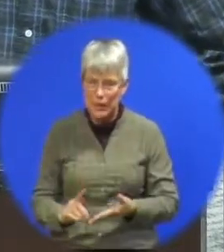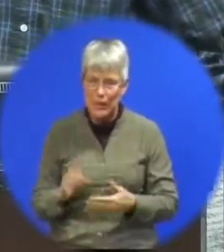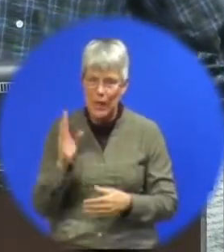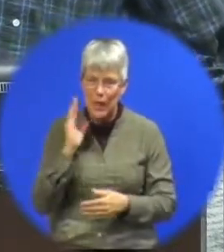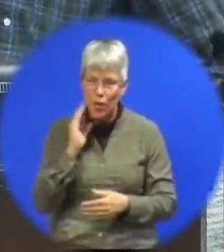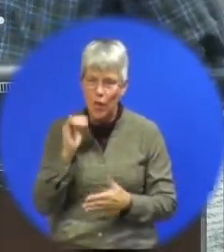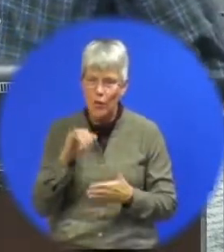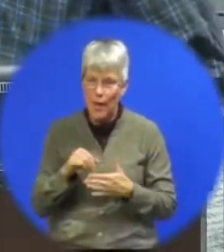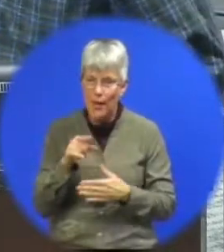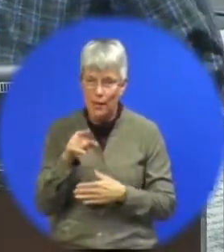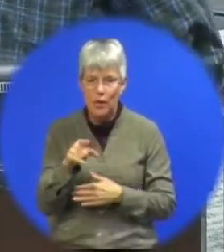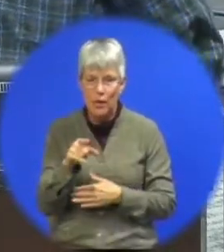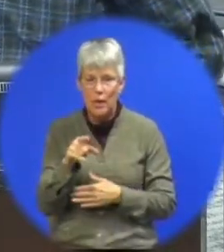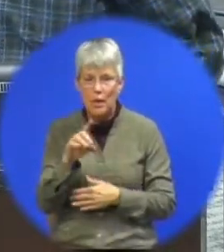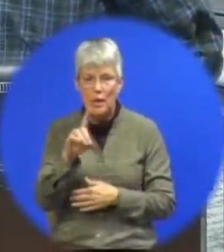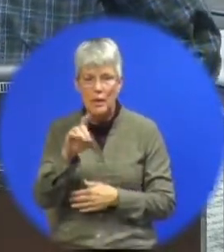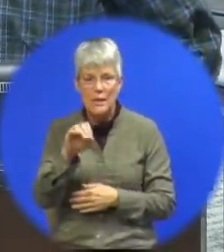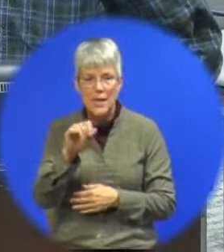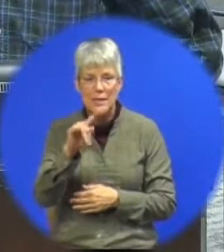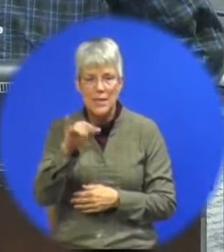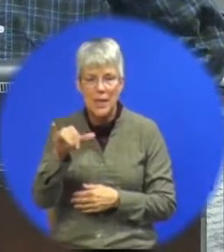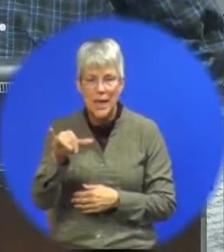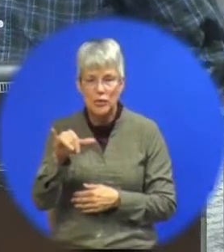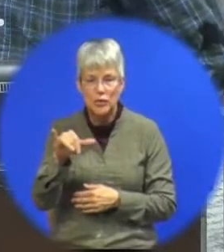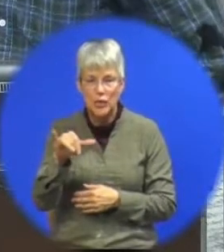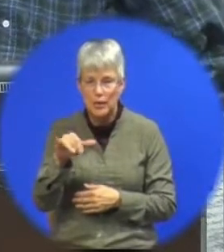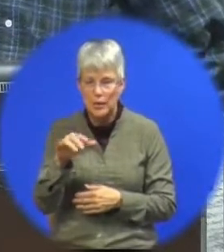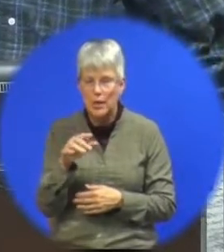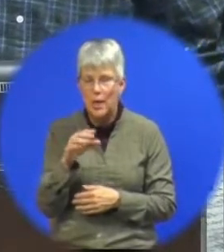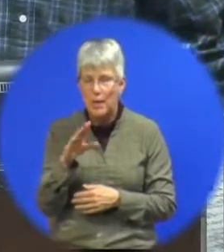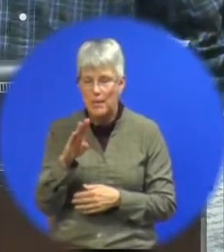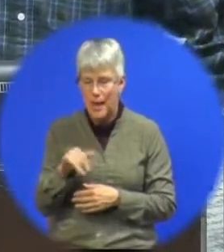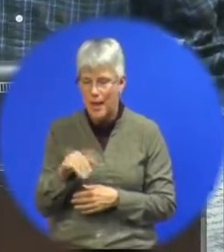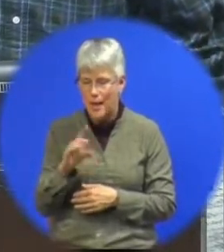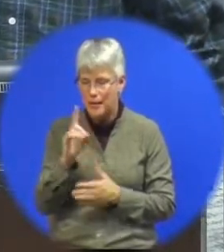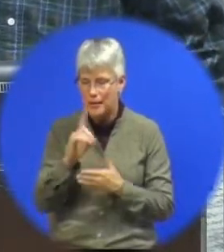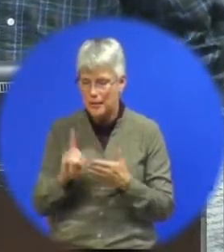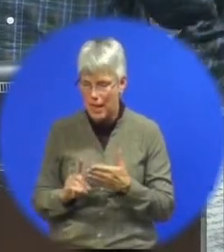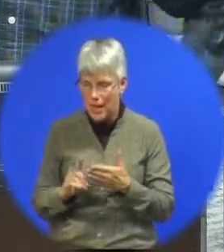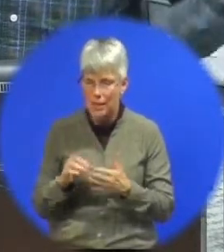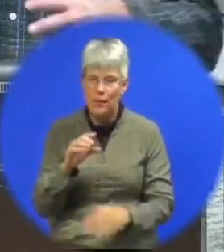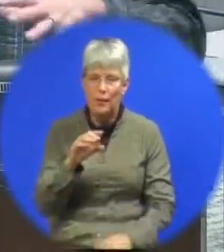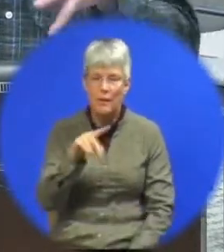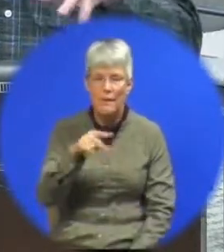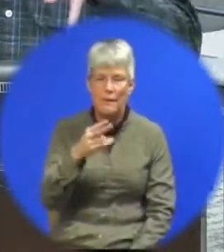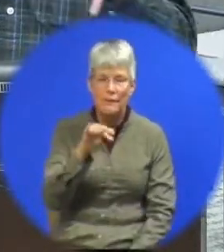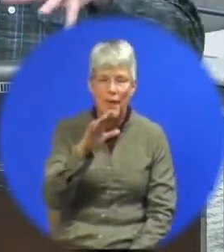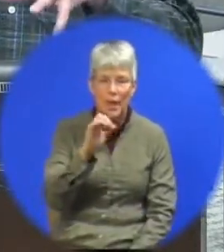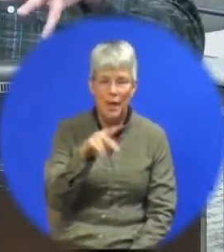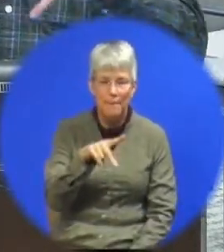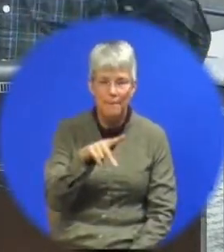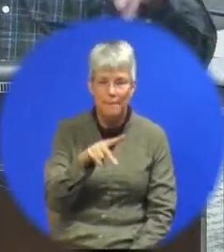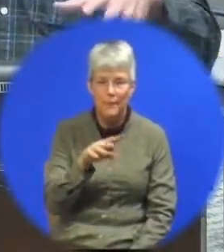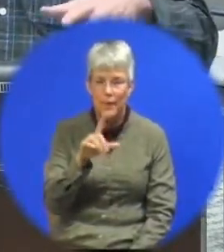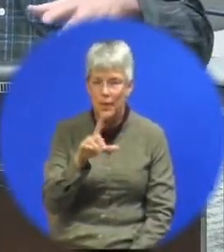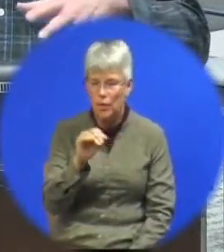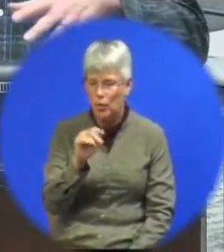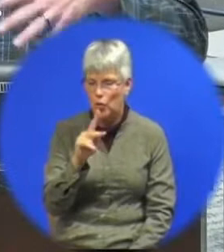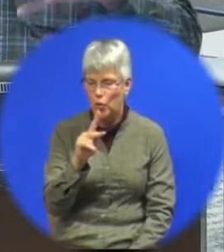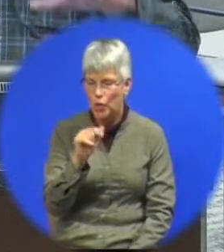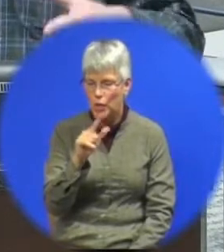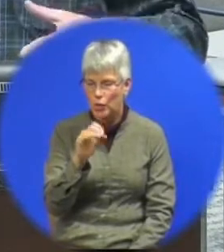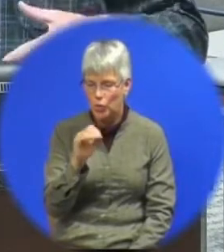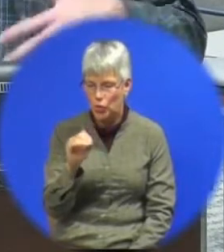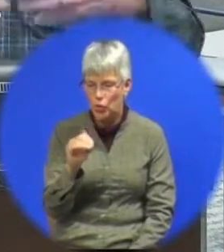past. And Philip Lookadoo is on our steering committee, as is Beth. So we're planning some of the infrastructure and the outdoor